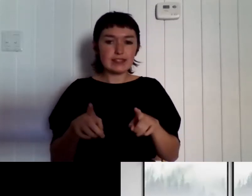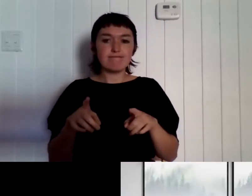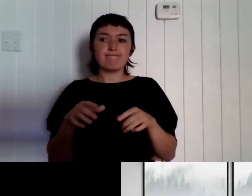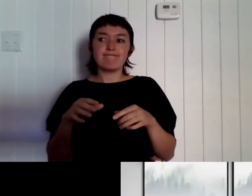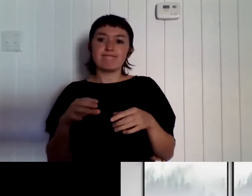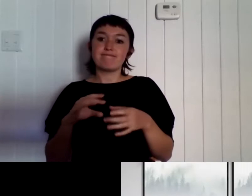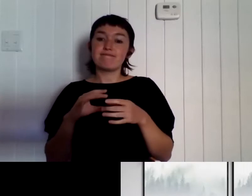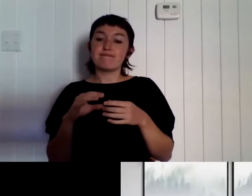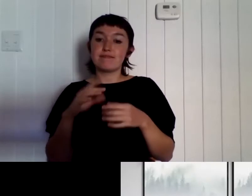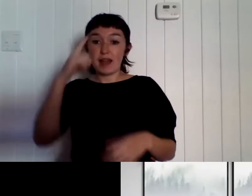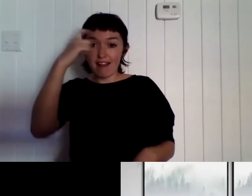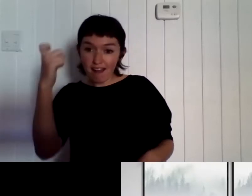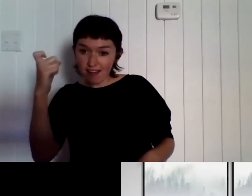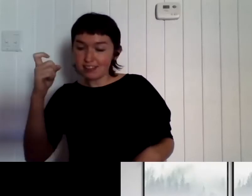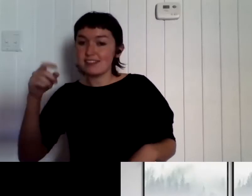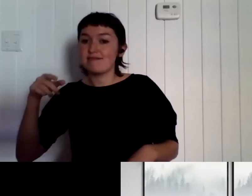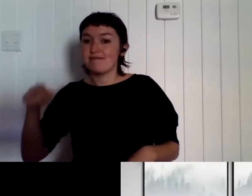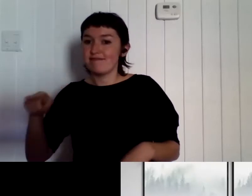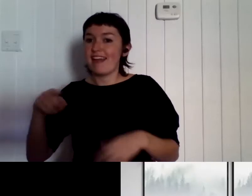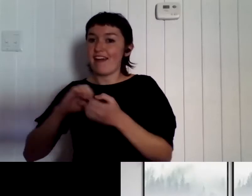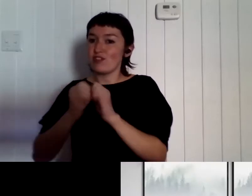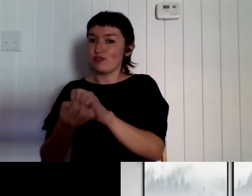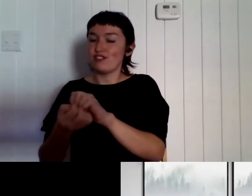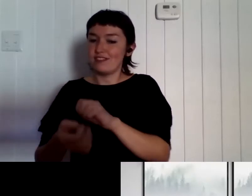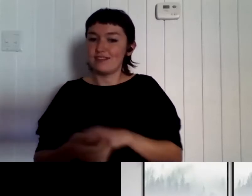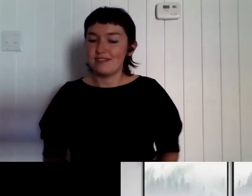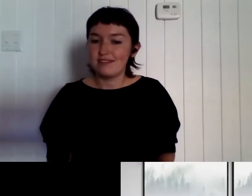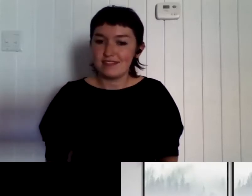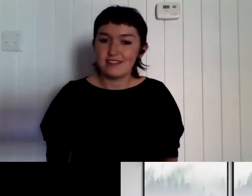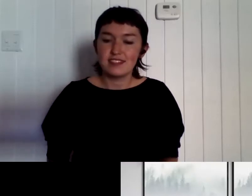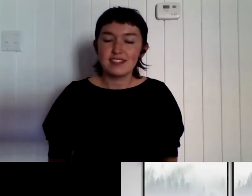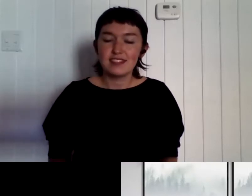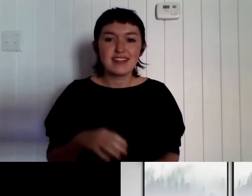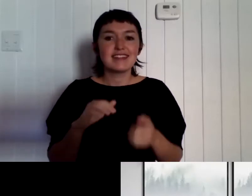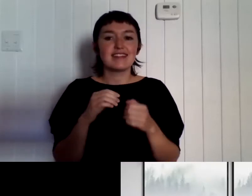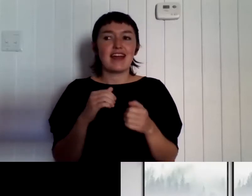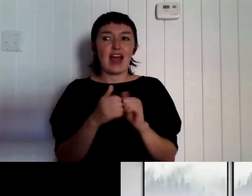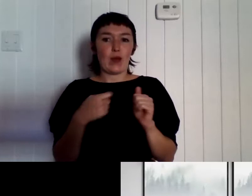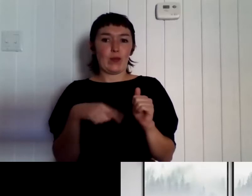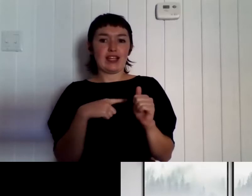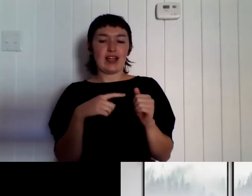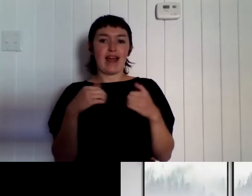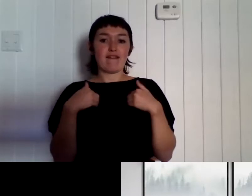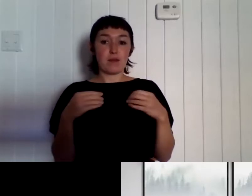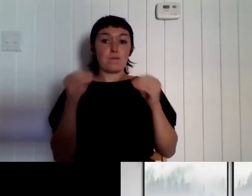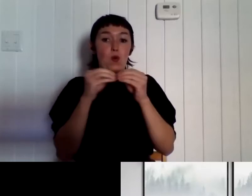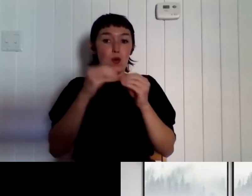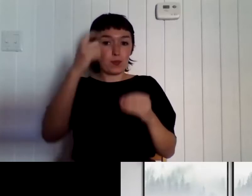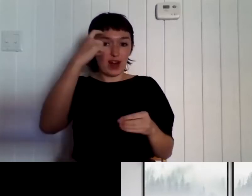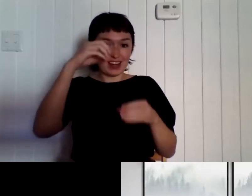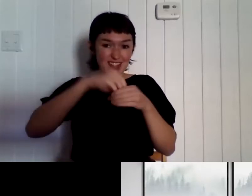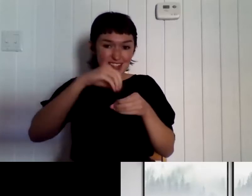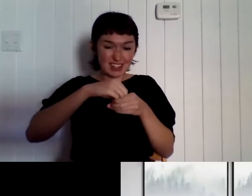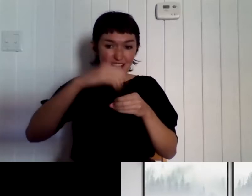is that humans have developed this really interesting way to pack a lot more brain into our heads than some other animals. Very